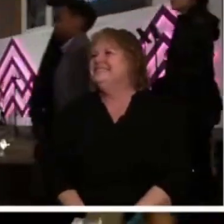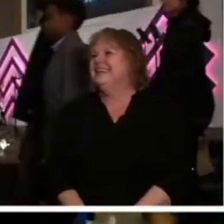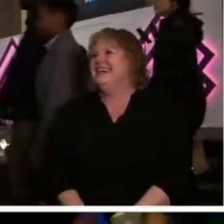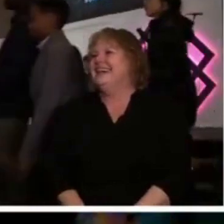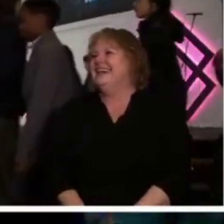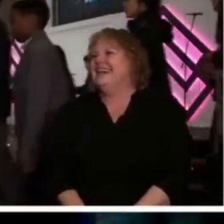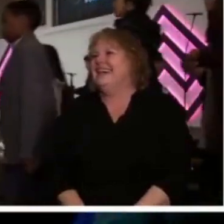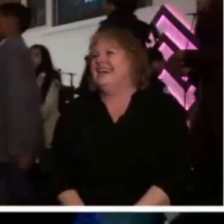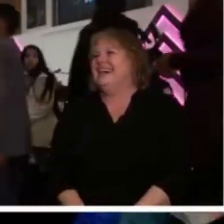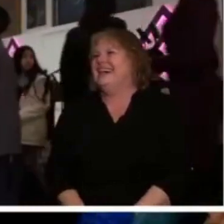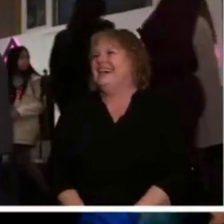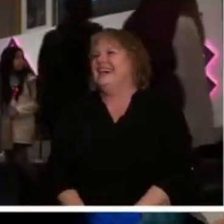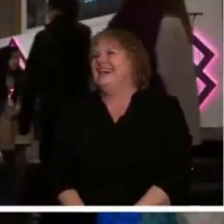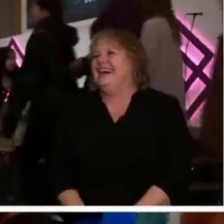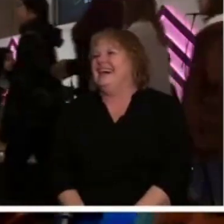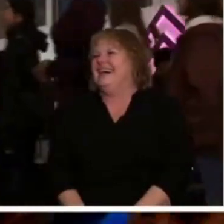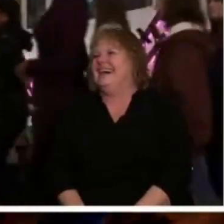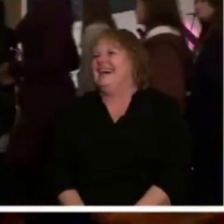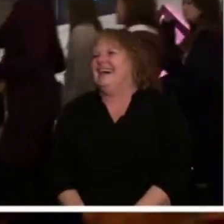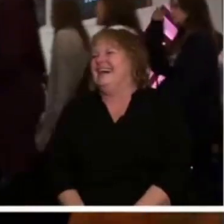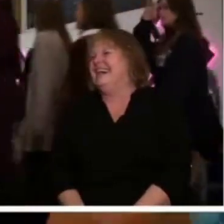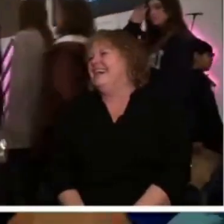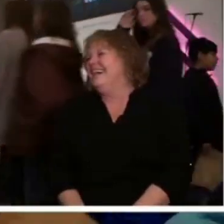Thank you, students.